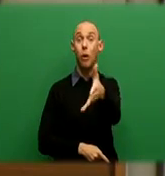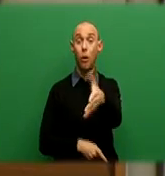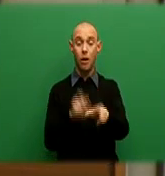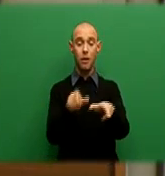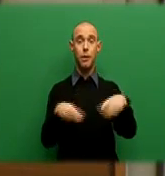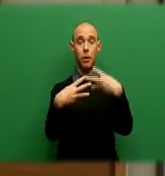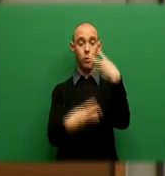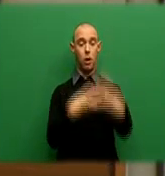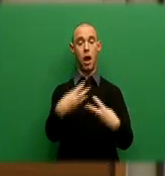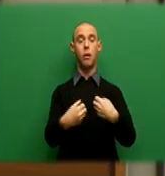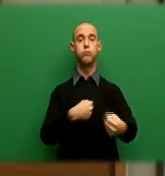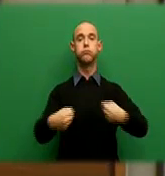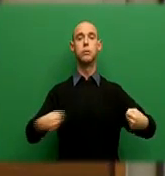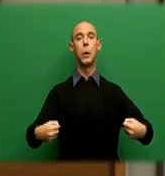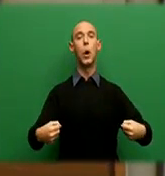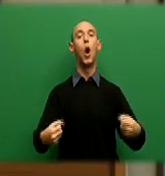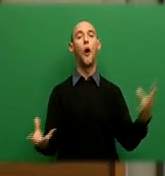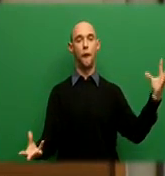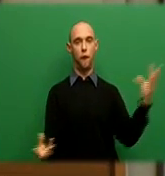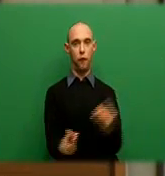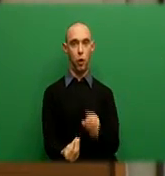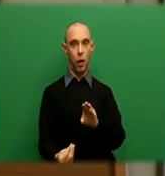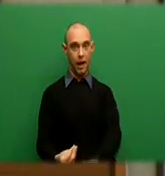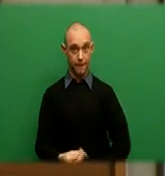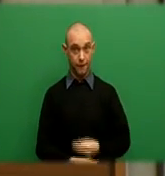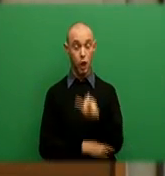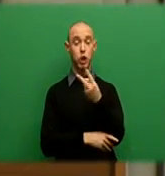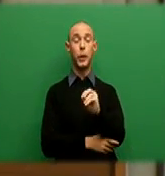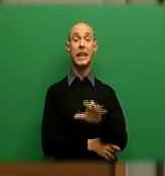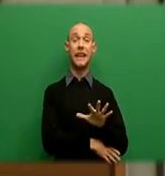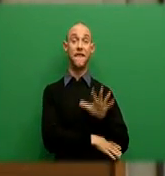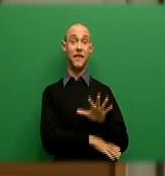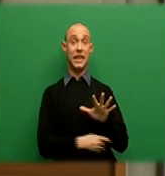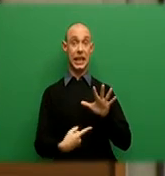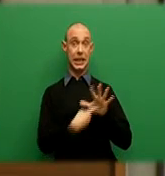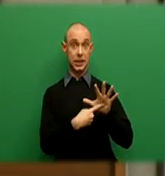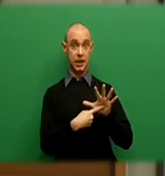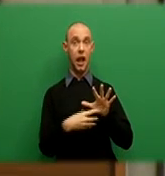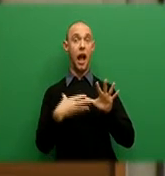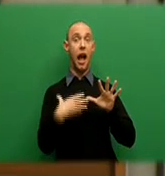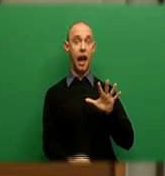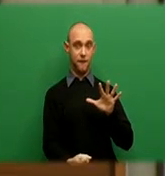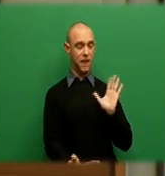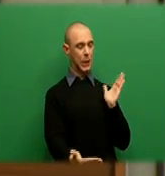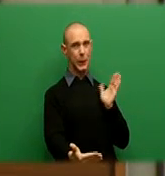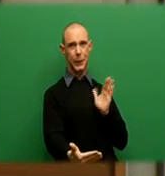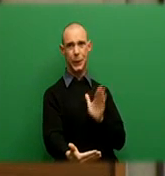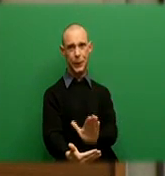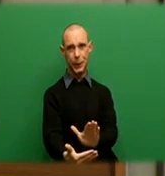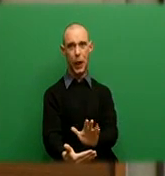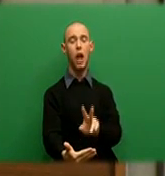to 24.5% in the fourth quarter of 2015 from 24.3% a year